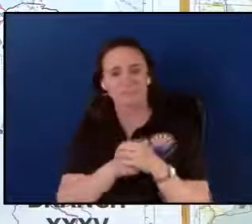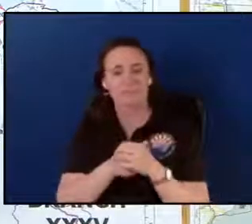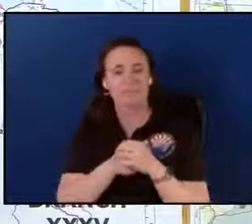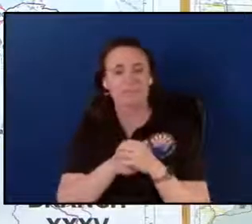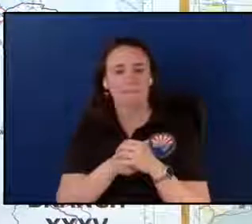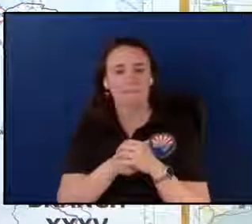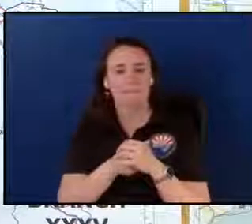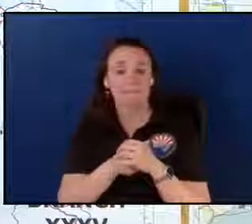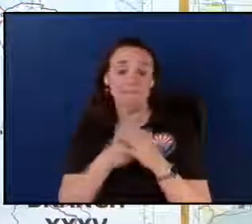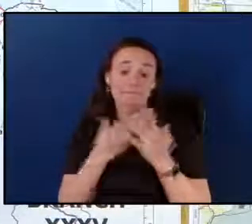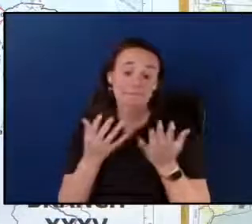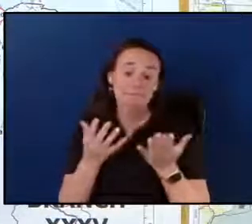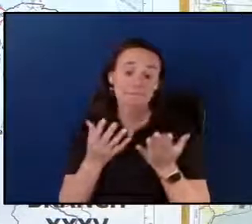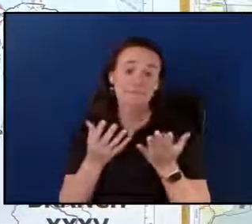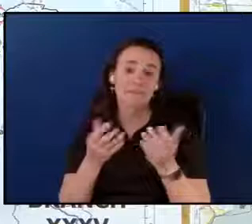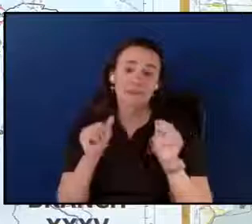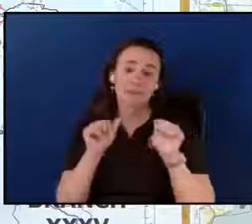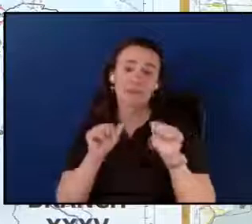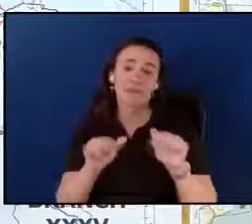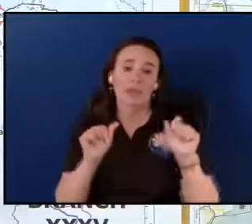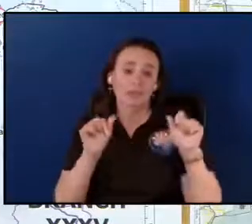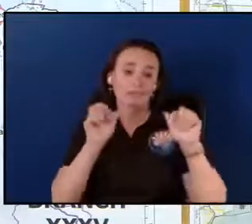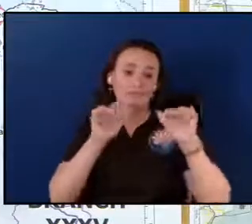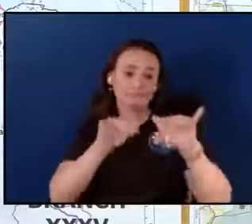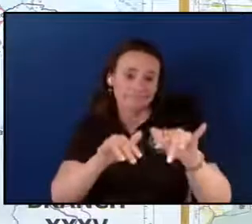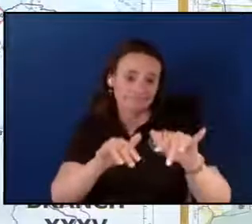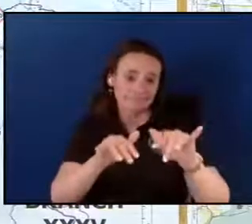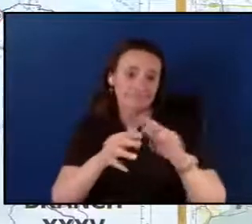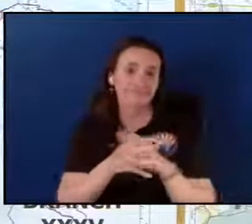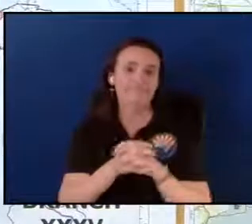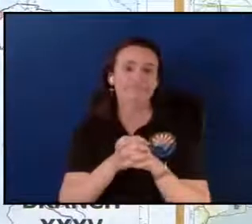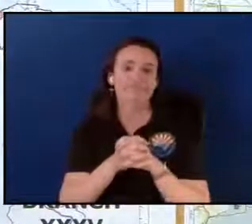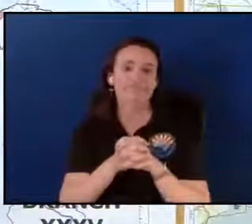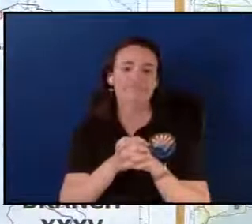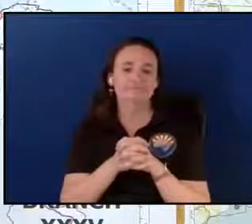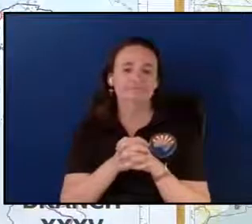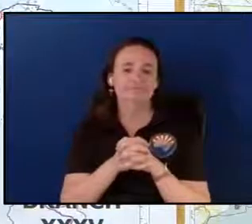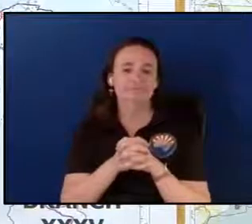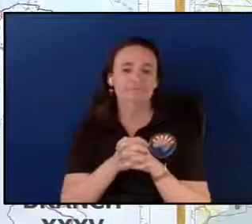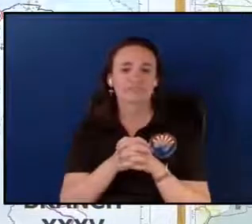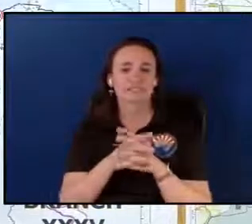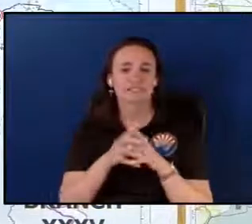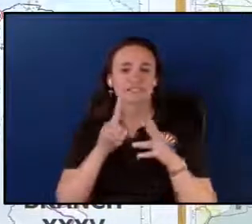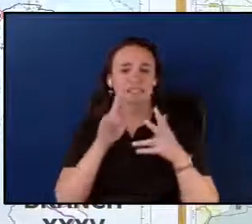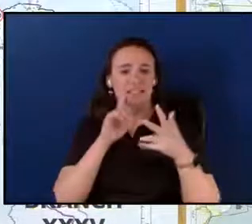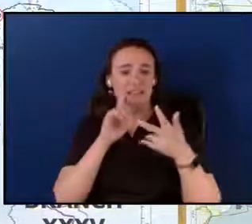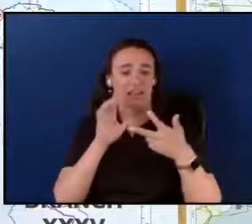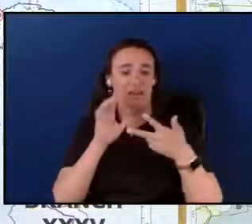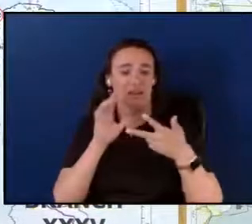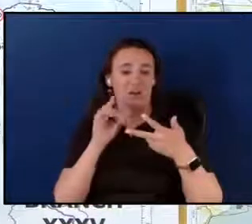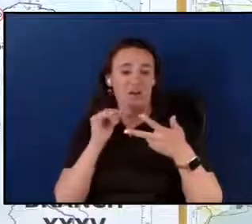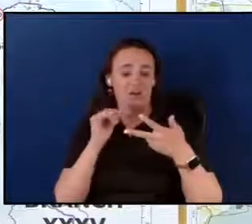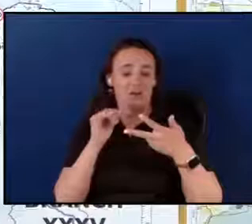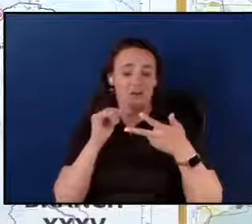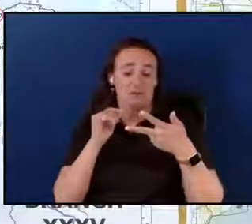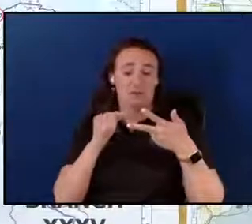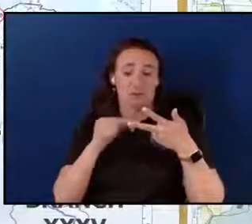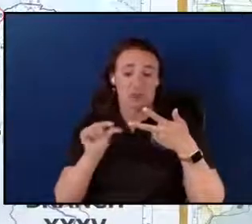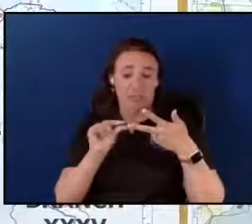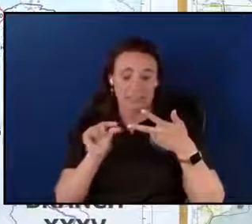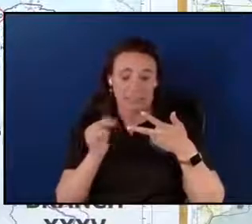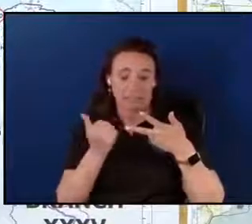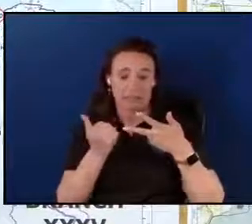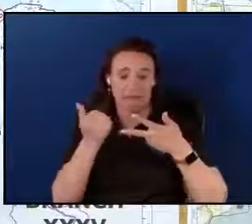So folks, you can repopulate. Now, you just stepped back from green to the